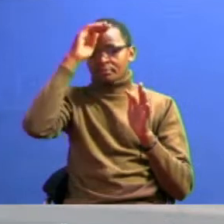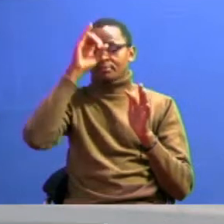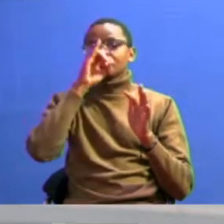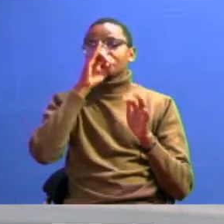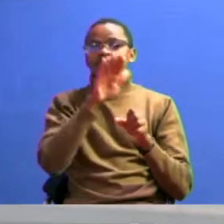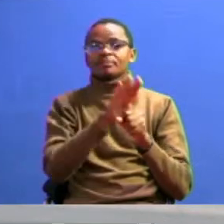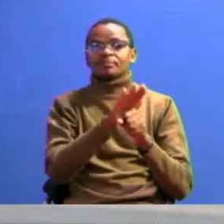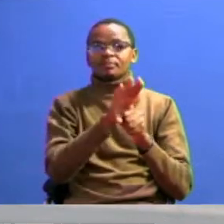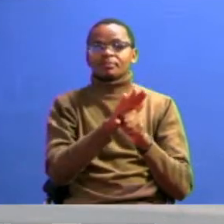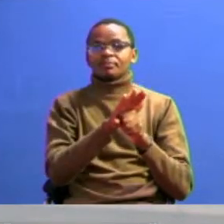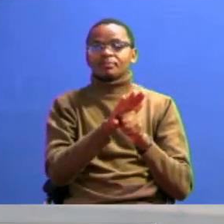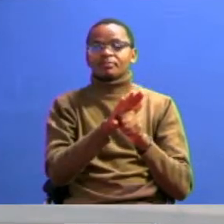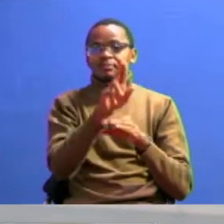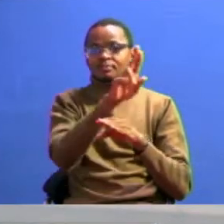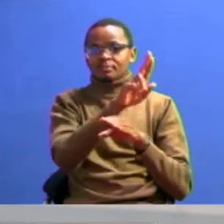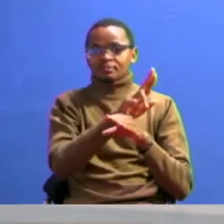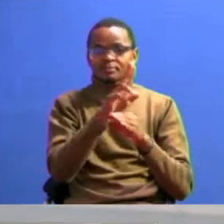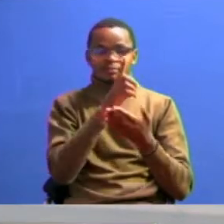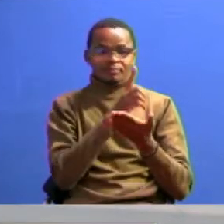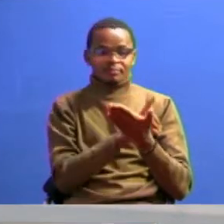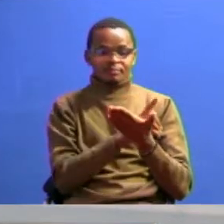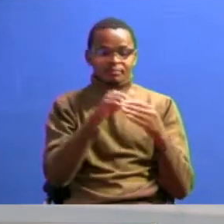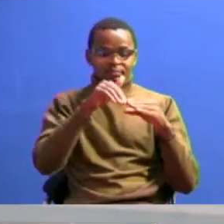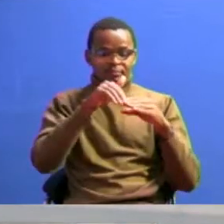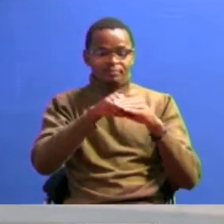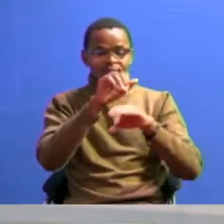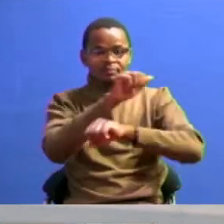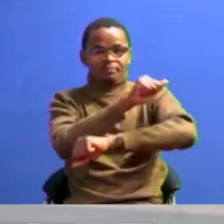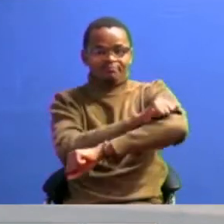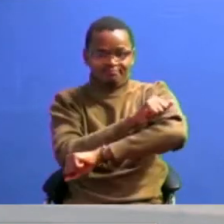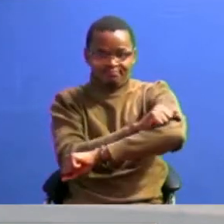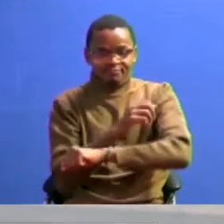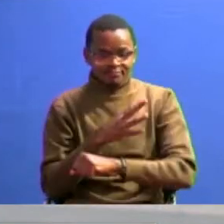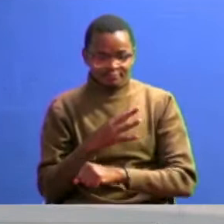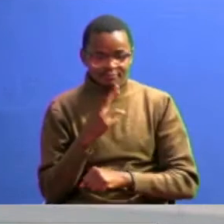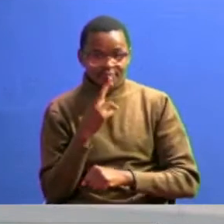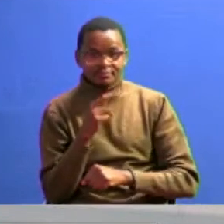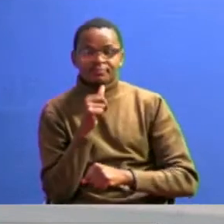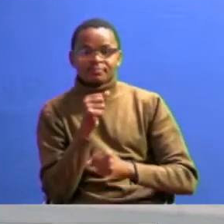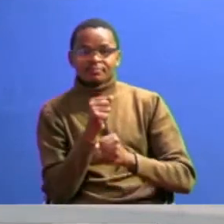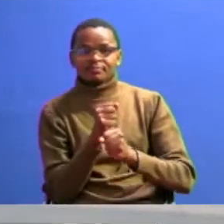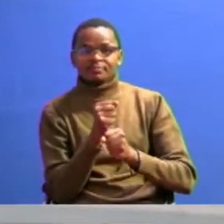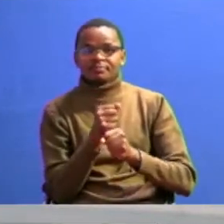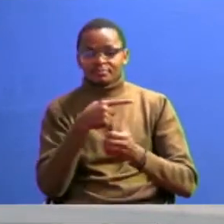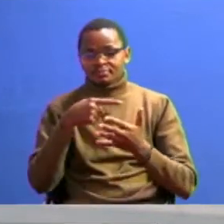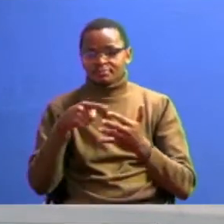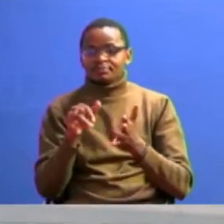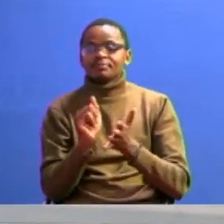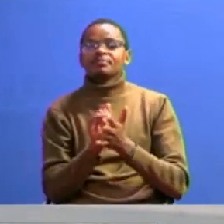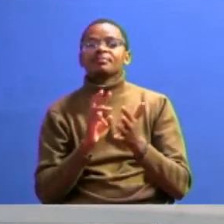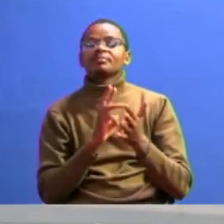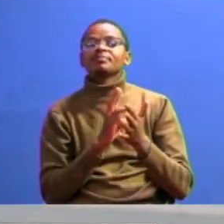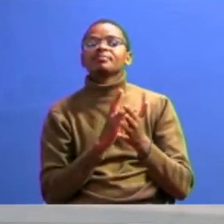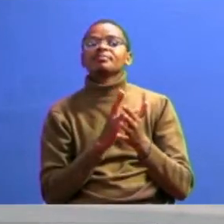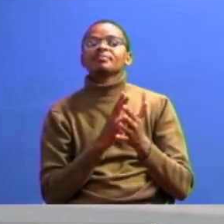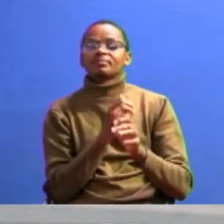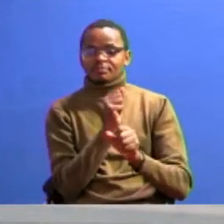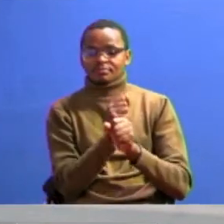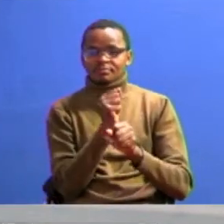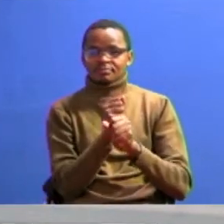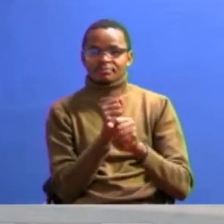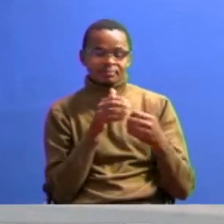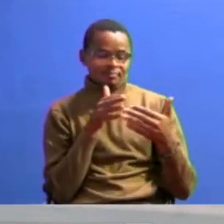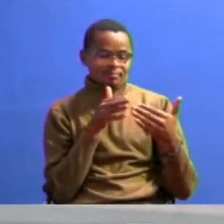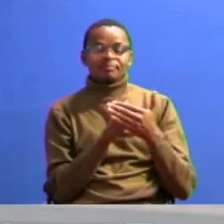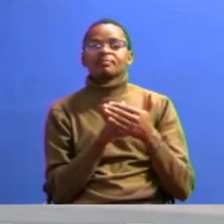the most abused drugs in schools. What exactly are we not doing right that we should be doing to curb